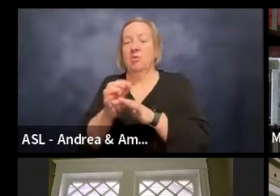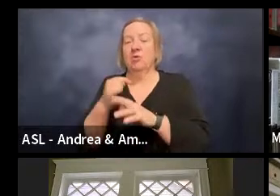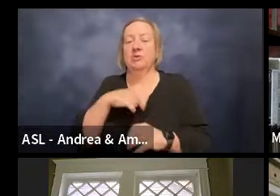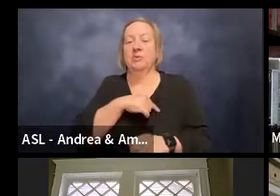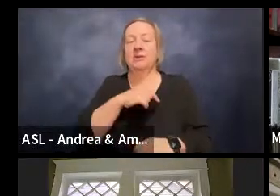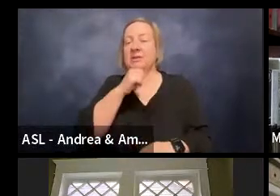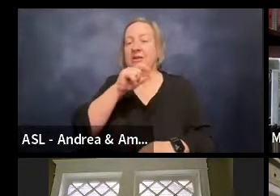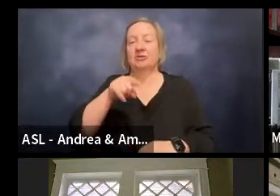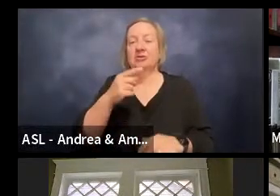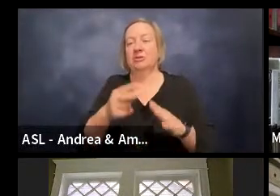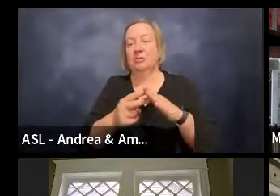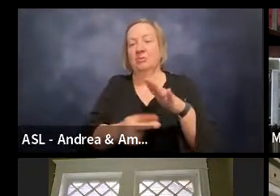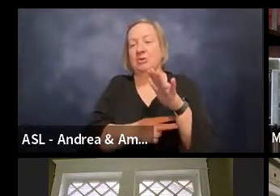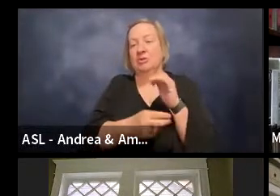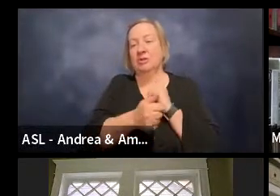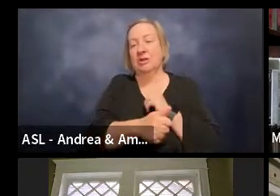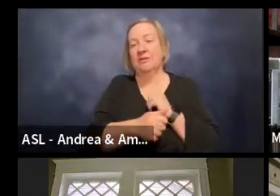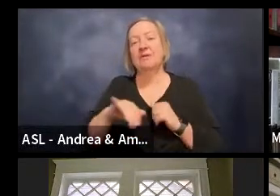on to Jay Clark.